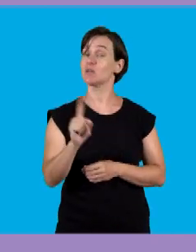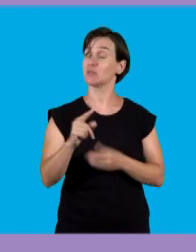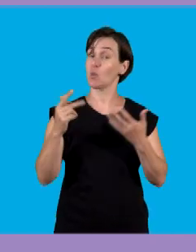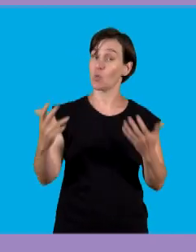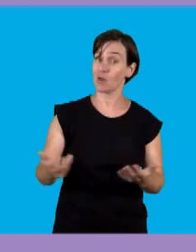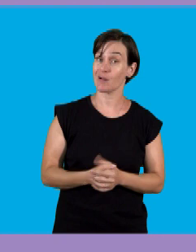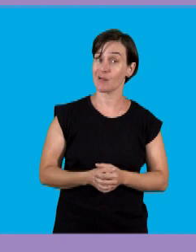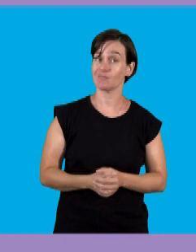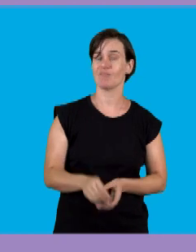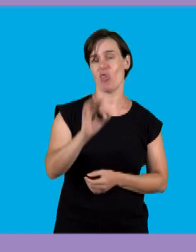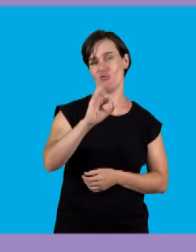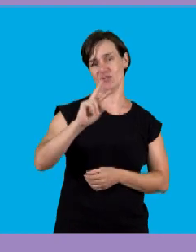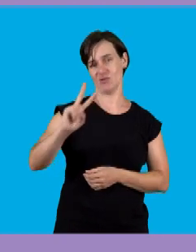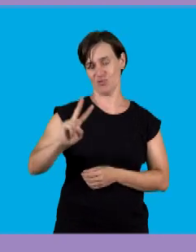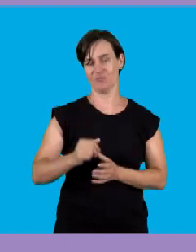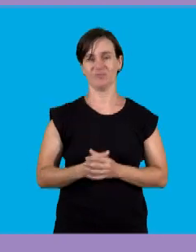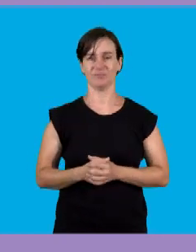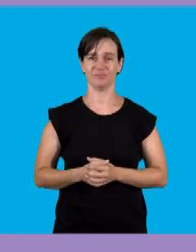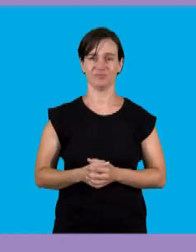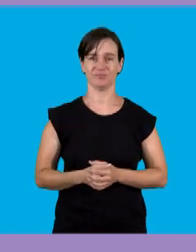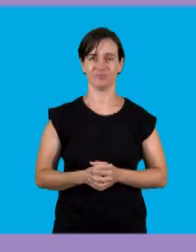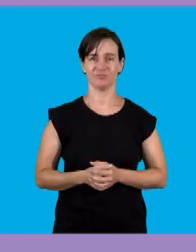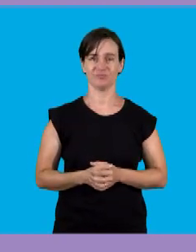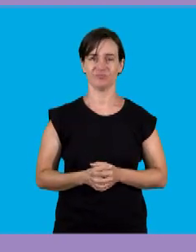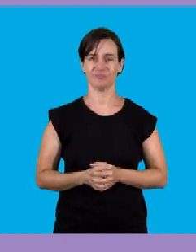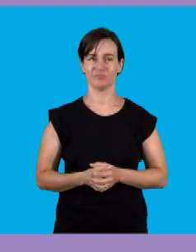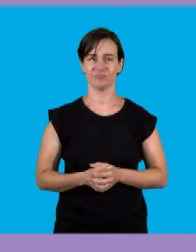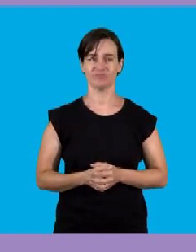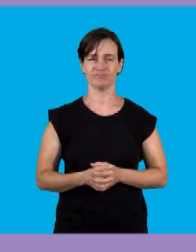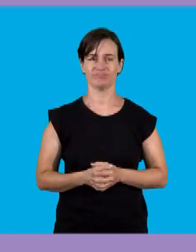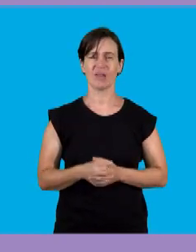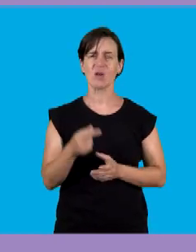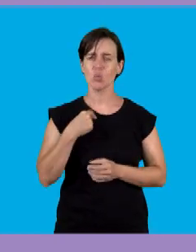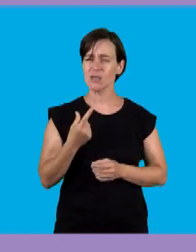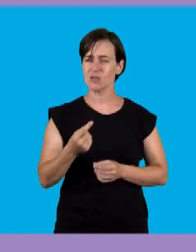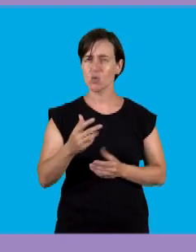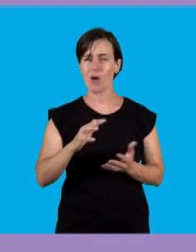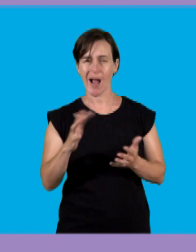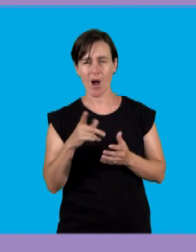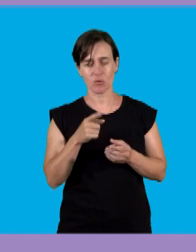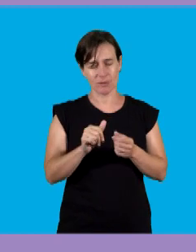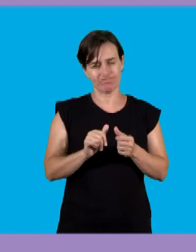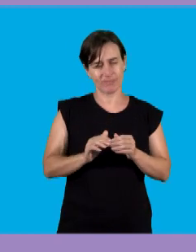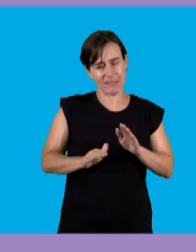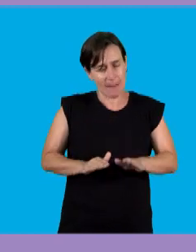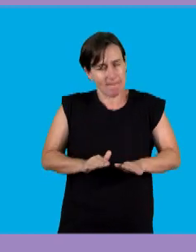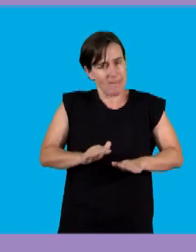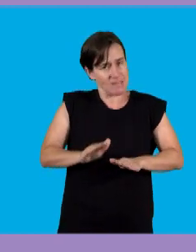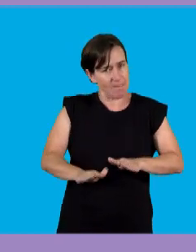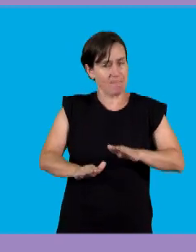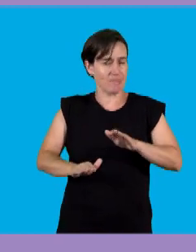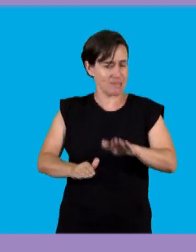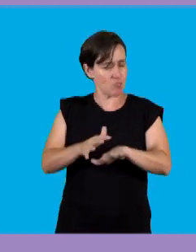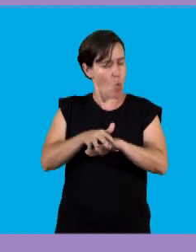is going to be that 32 there. And we were able to achieve this by doing it step by